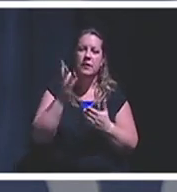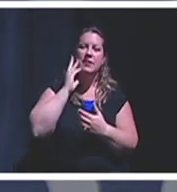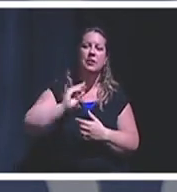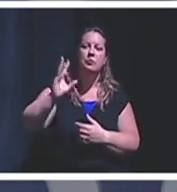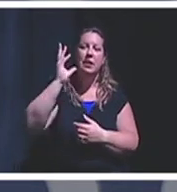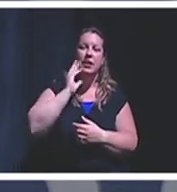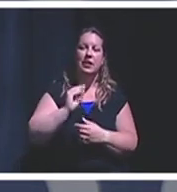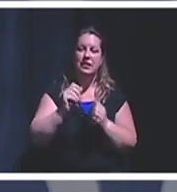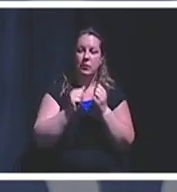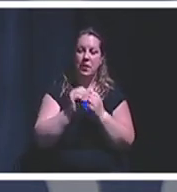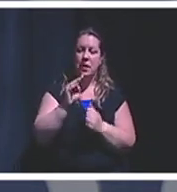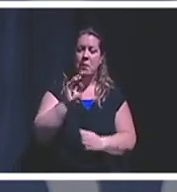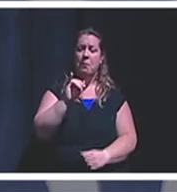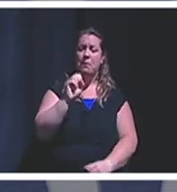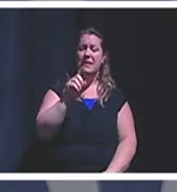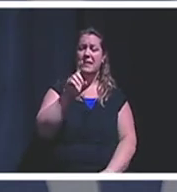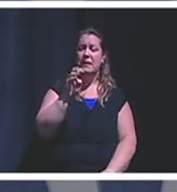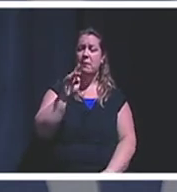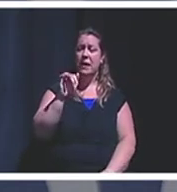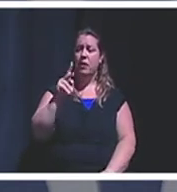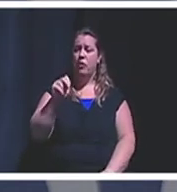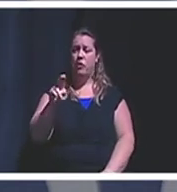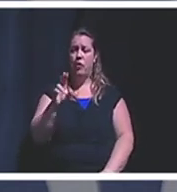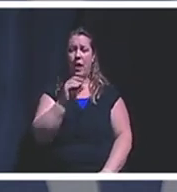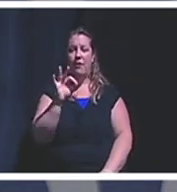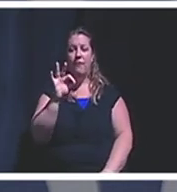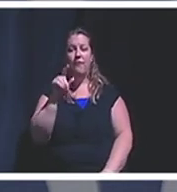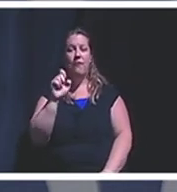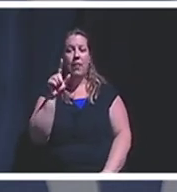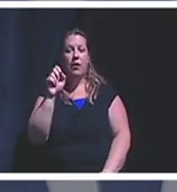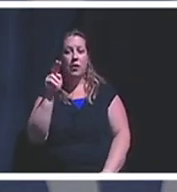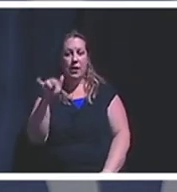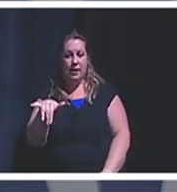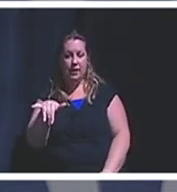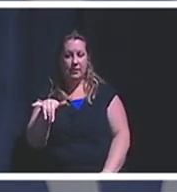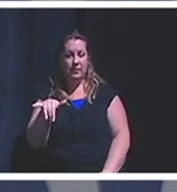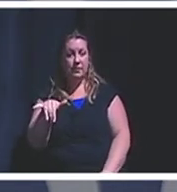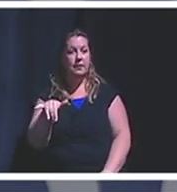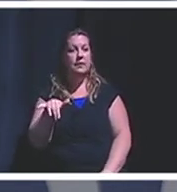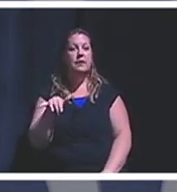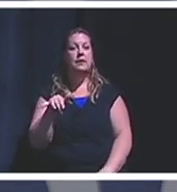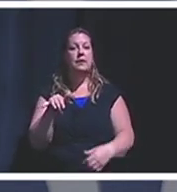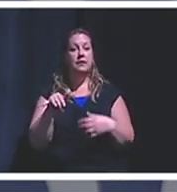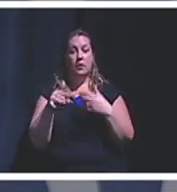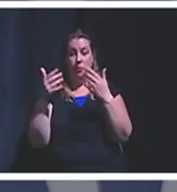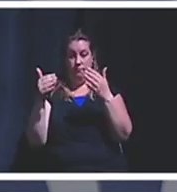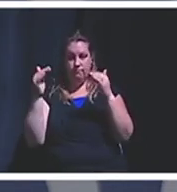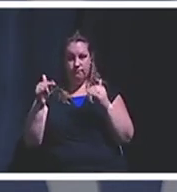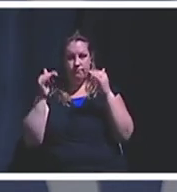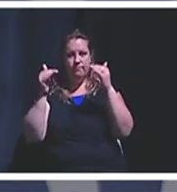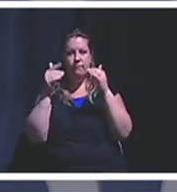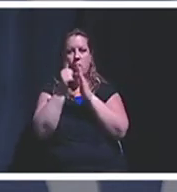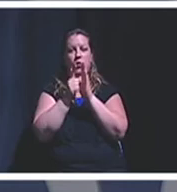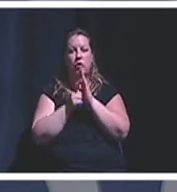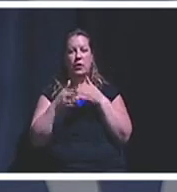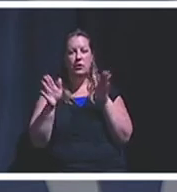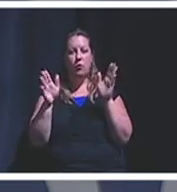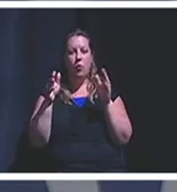the misdemeanor and felony divisions. From the PD's office, I went to the Attorney General's office, where I gained